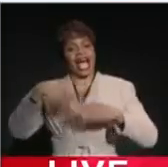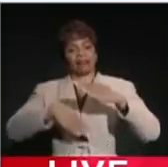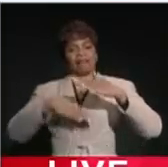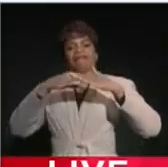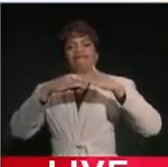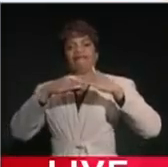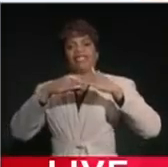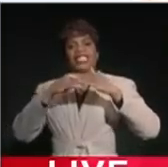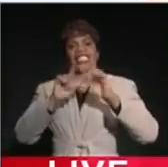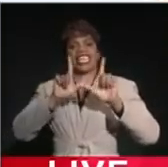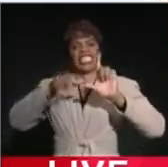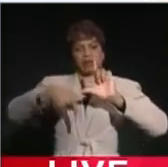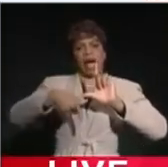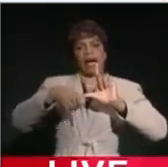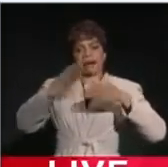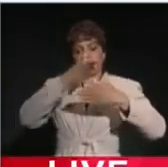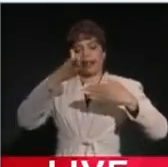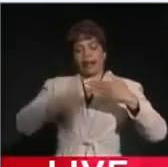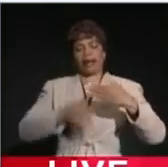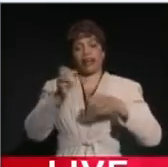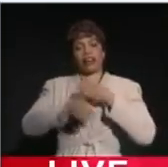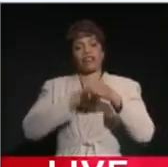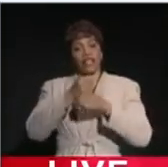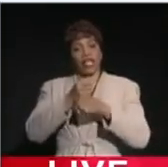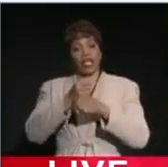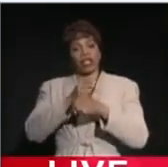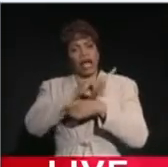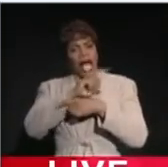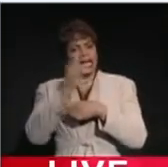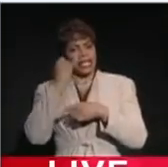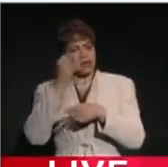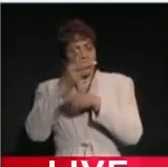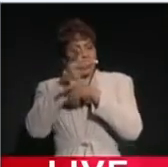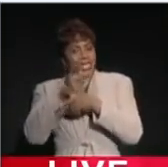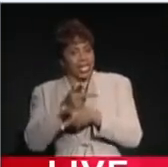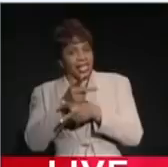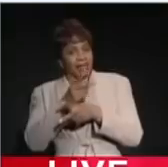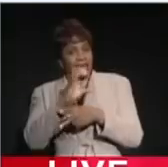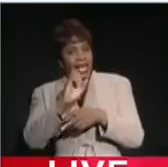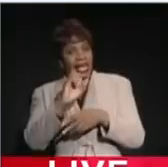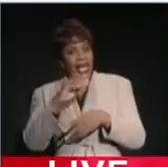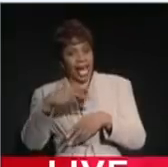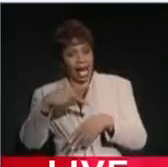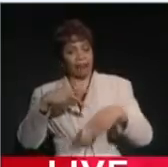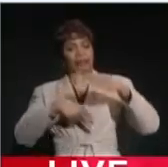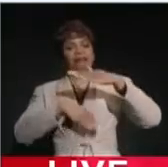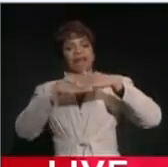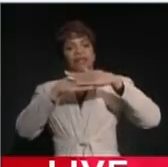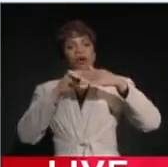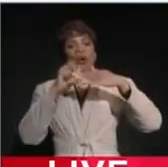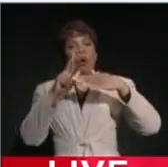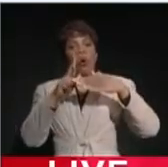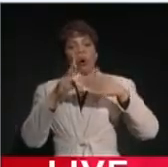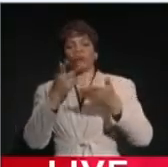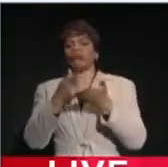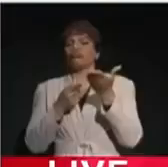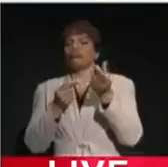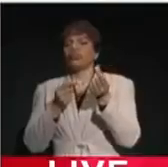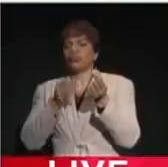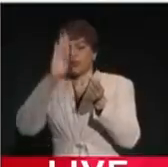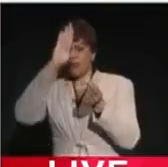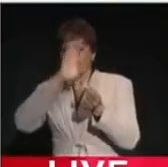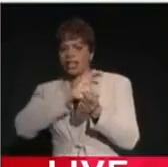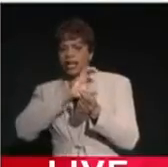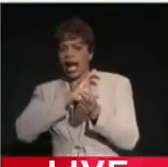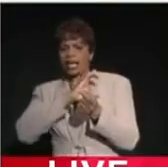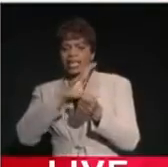So will you keep the cap and side with homeowners, or will you side with police and firefighters and let